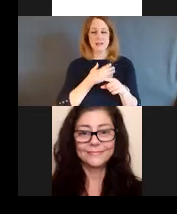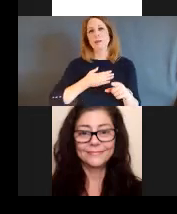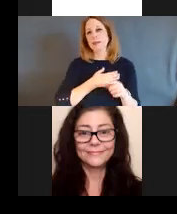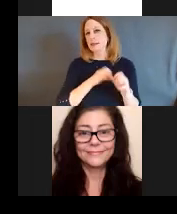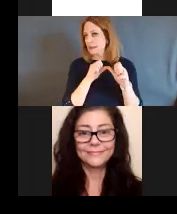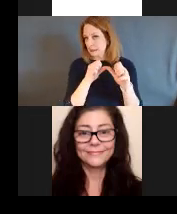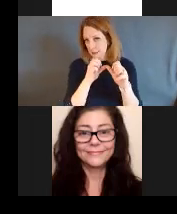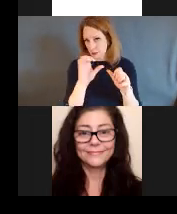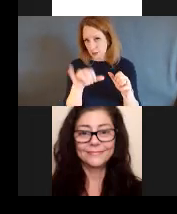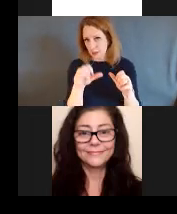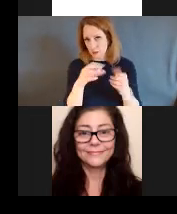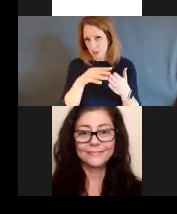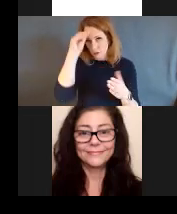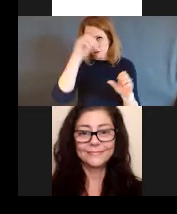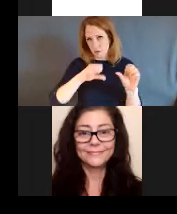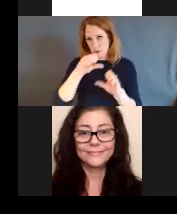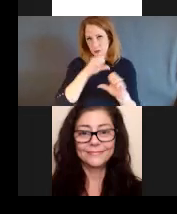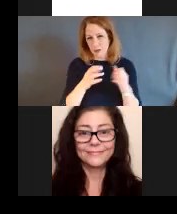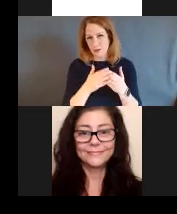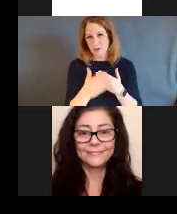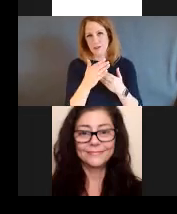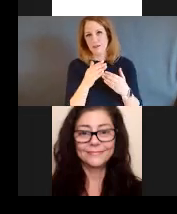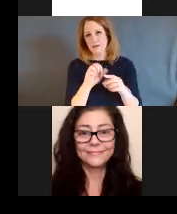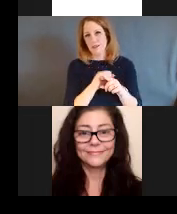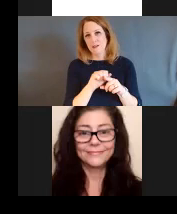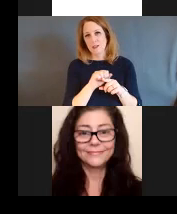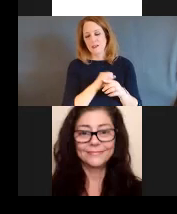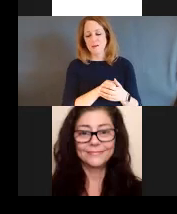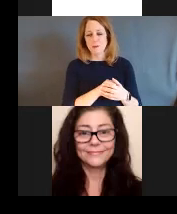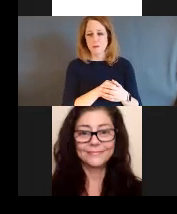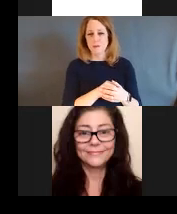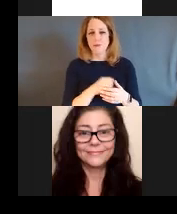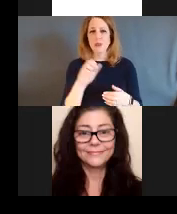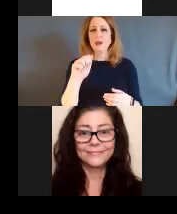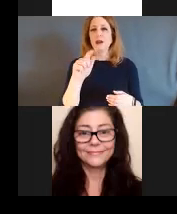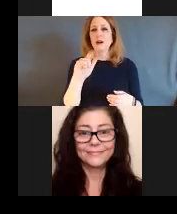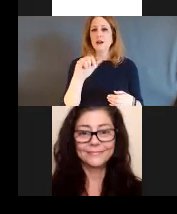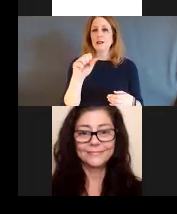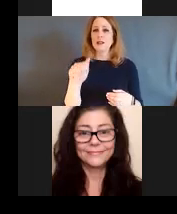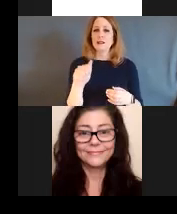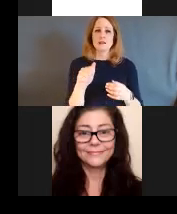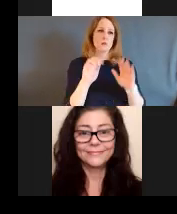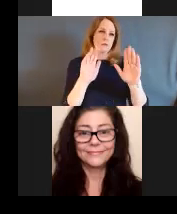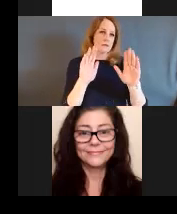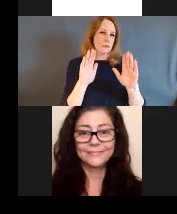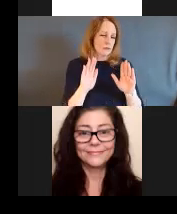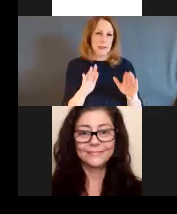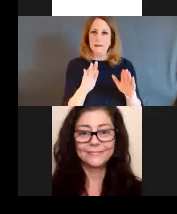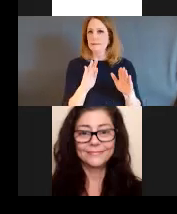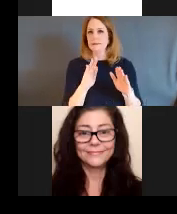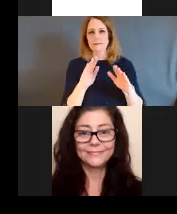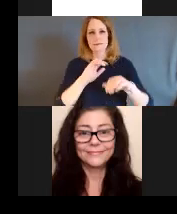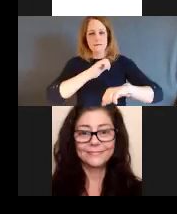each other throughout the rest of the exercises. So Alyssa did a great job of laying the foundation of